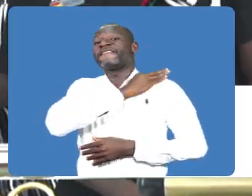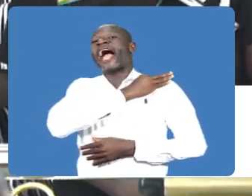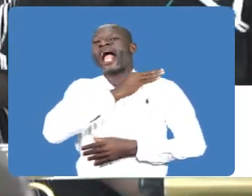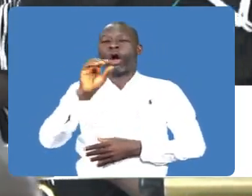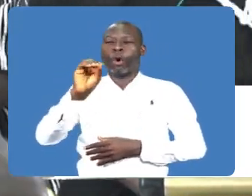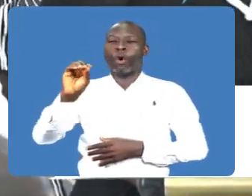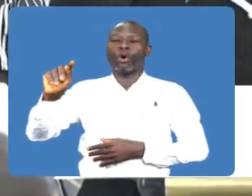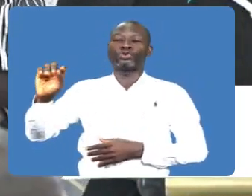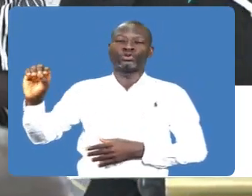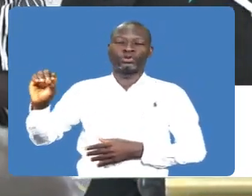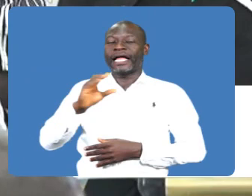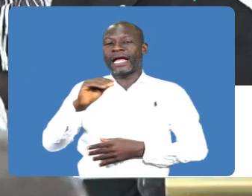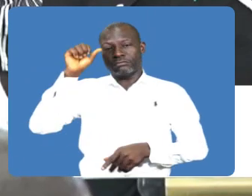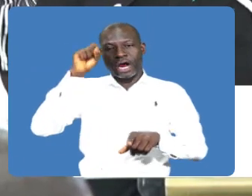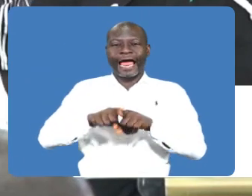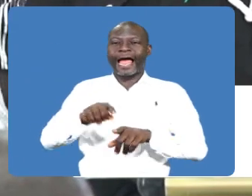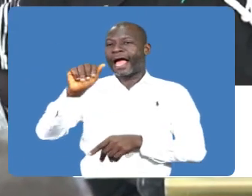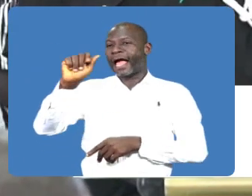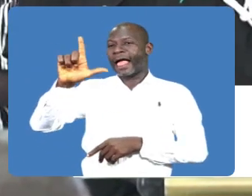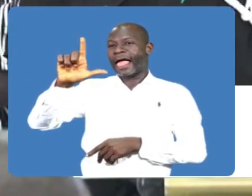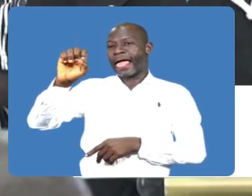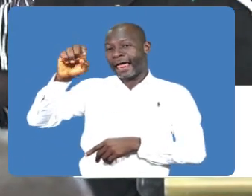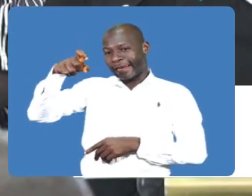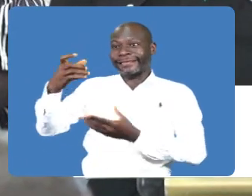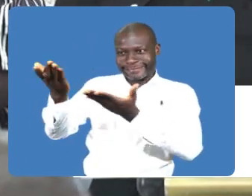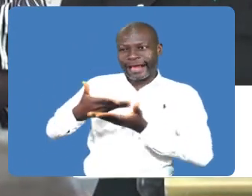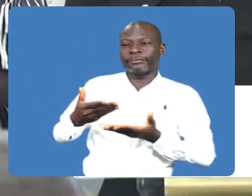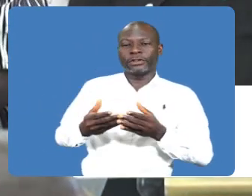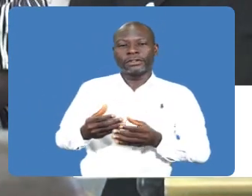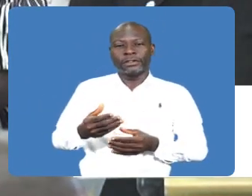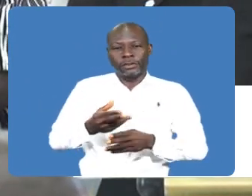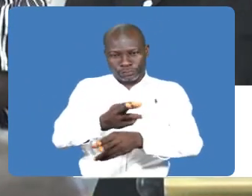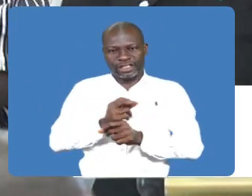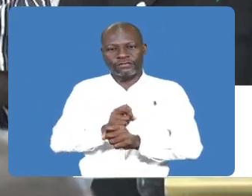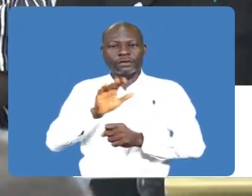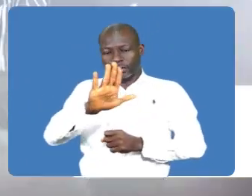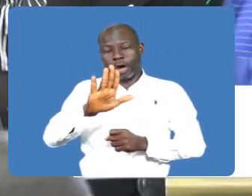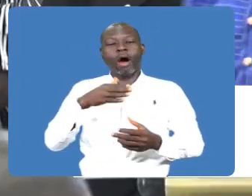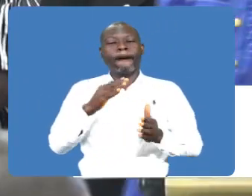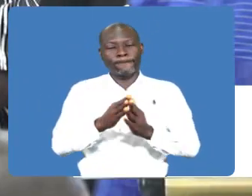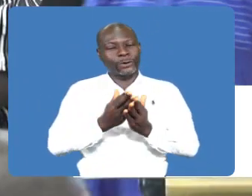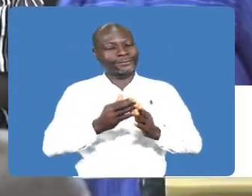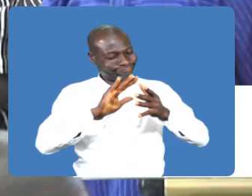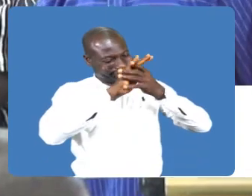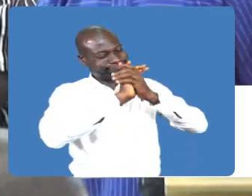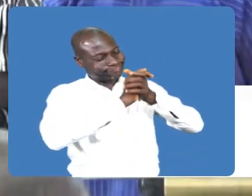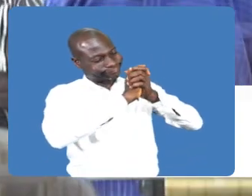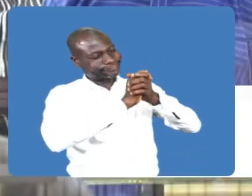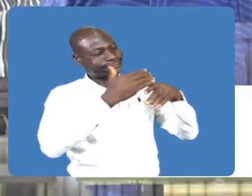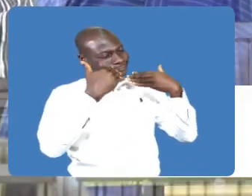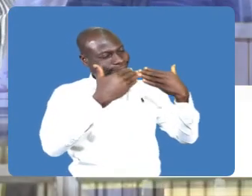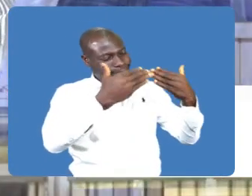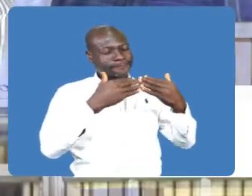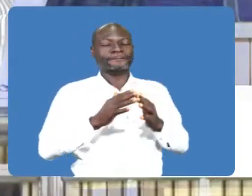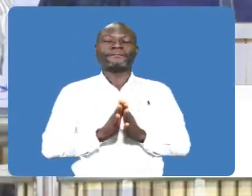and Brother Alex Samuaha. The Pamacha omo magi book num frame and some ansana matna ase.